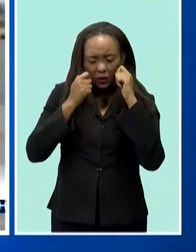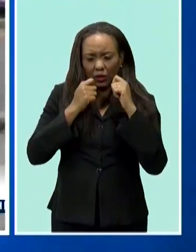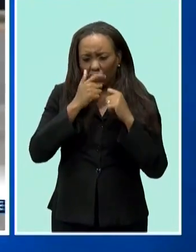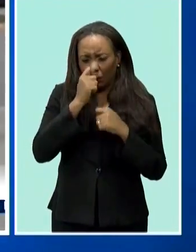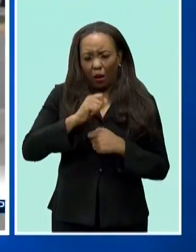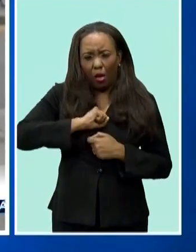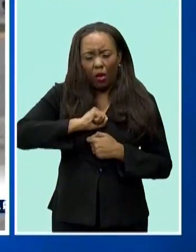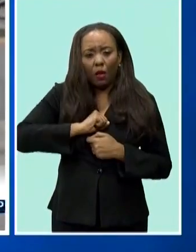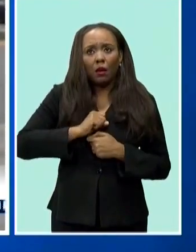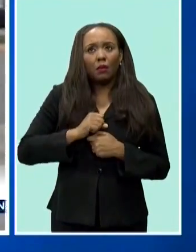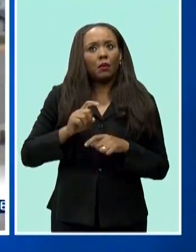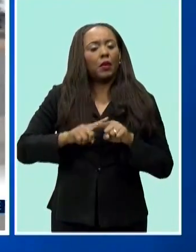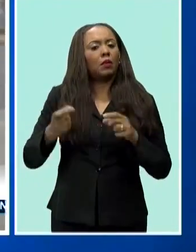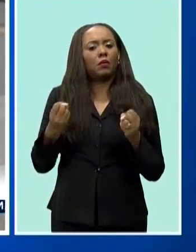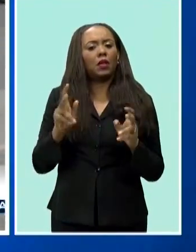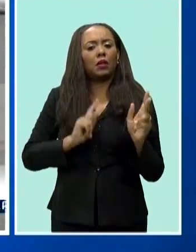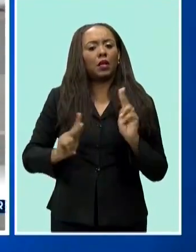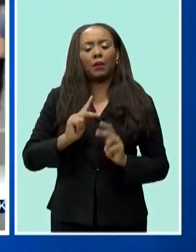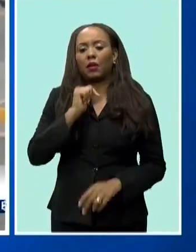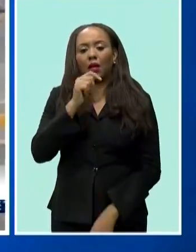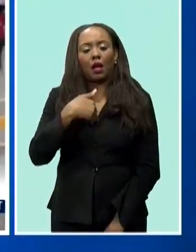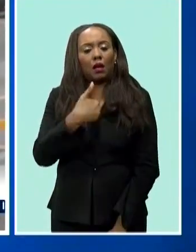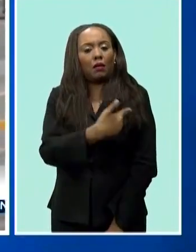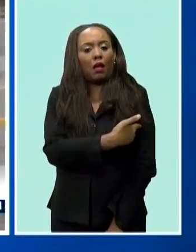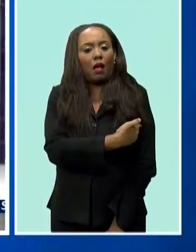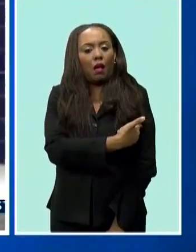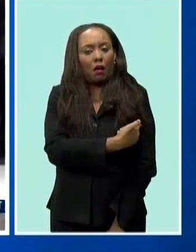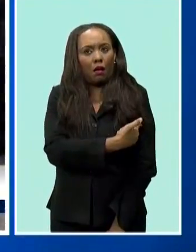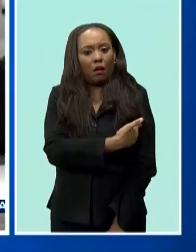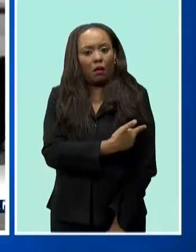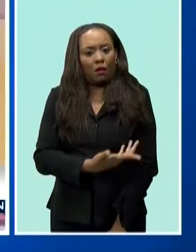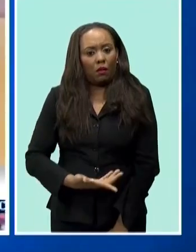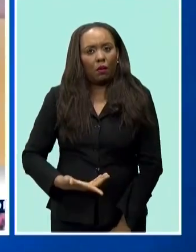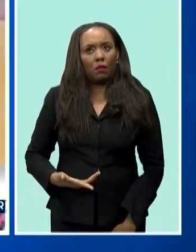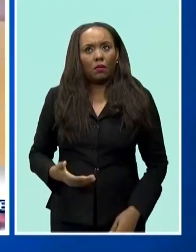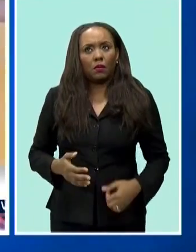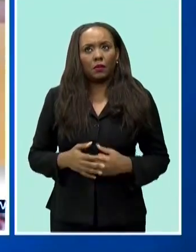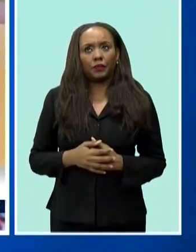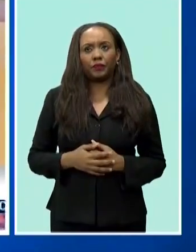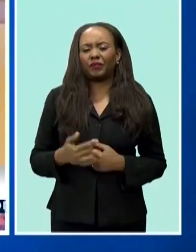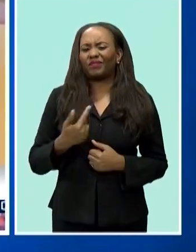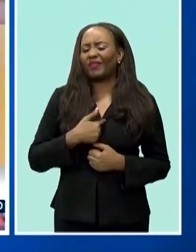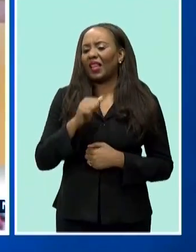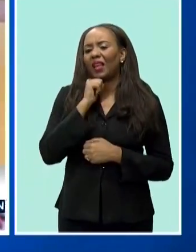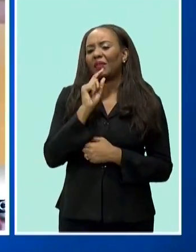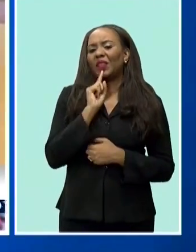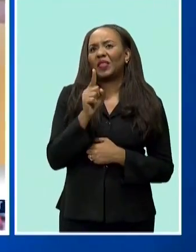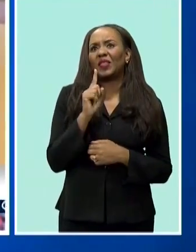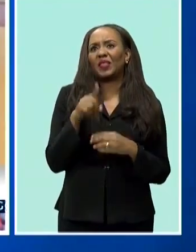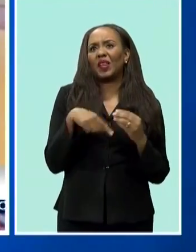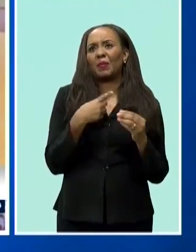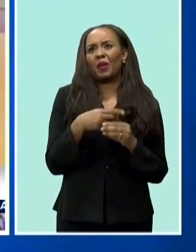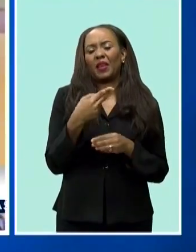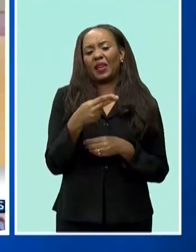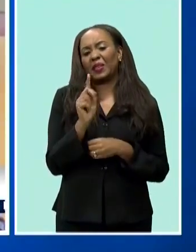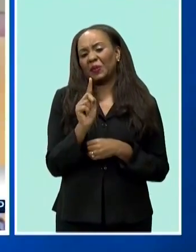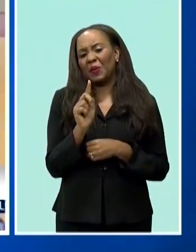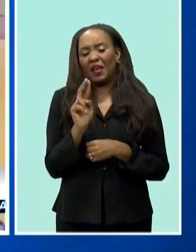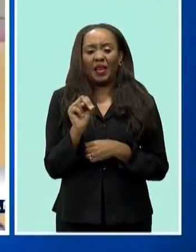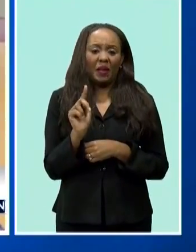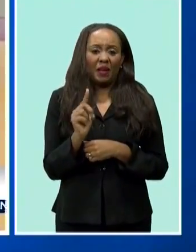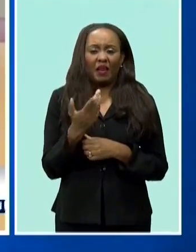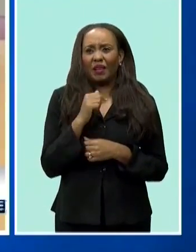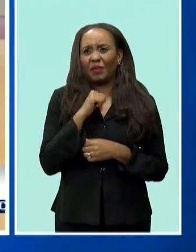that many are not vaccinated against the possibly deadly virus. I'm not sure about the H1N1 or the vaccination